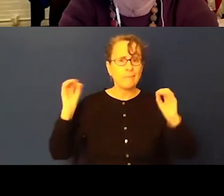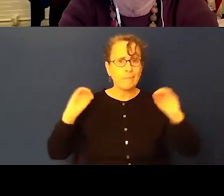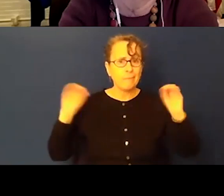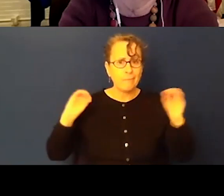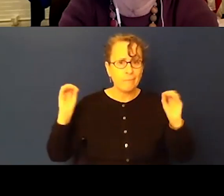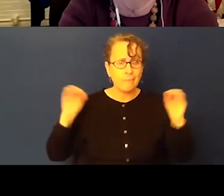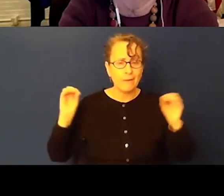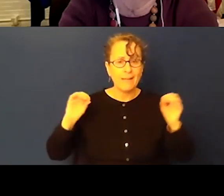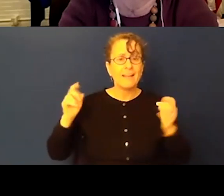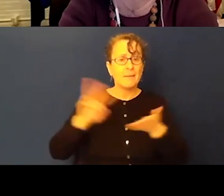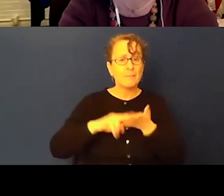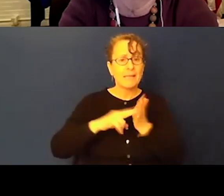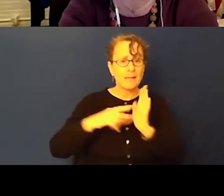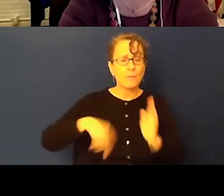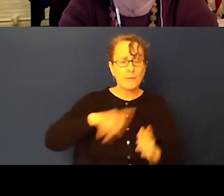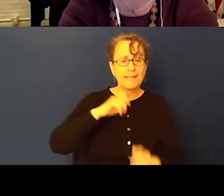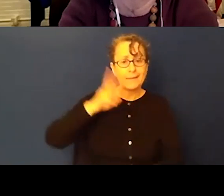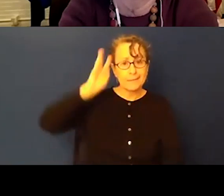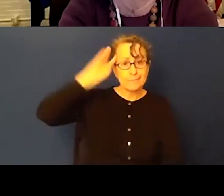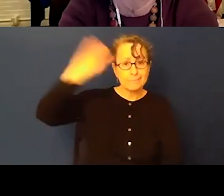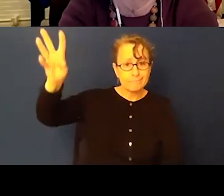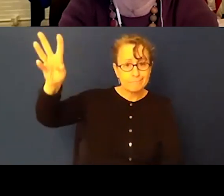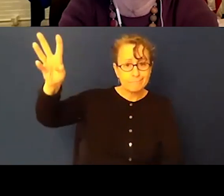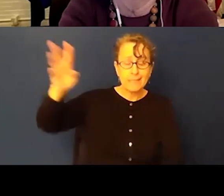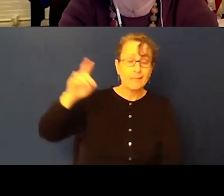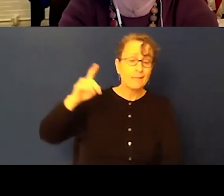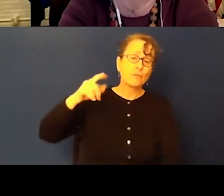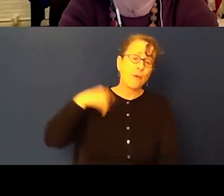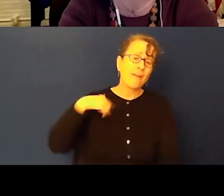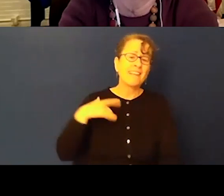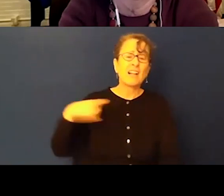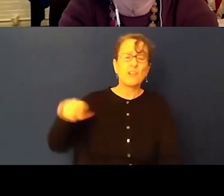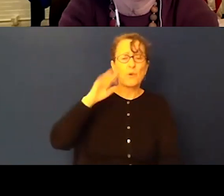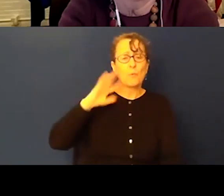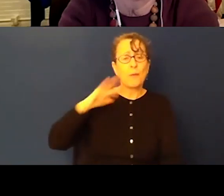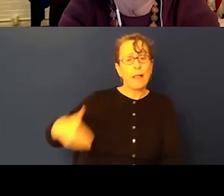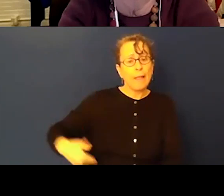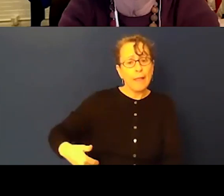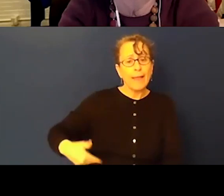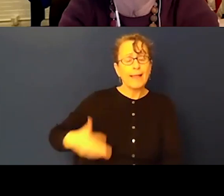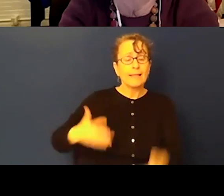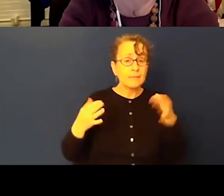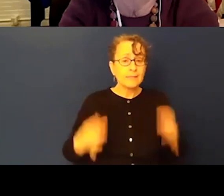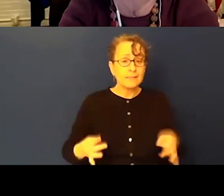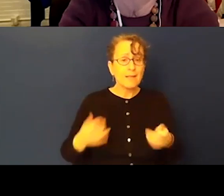five of you as much as a informed decision, I think. Ian.